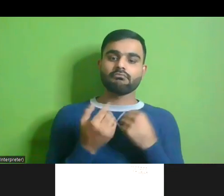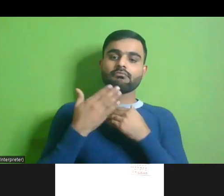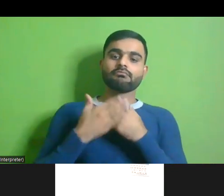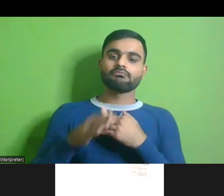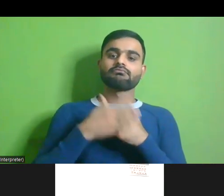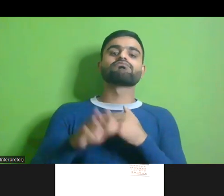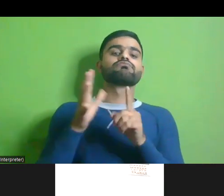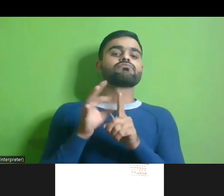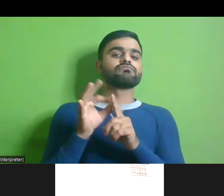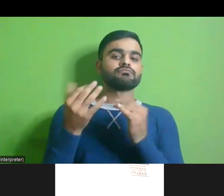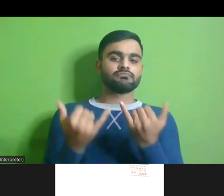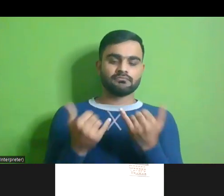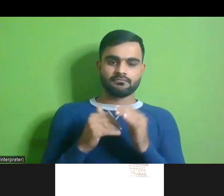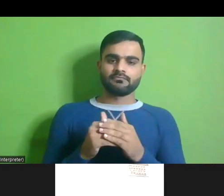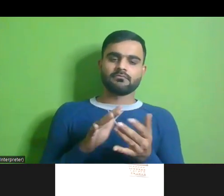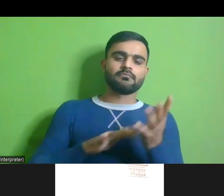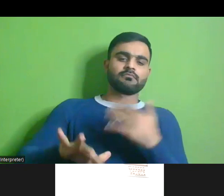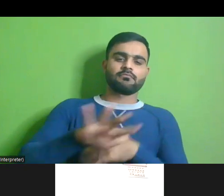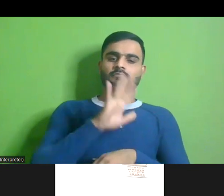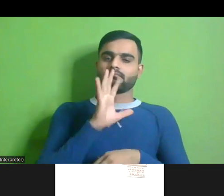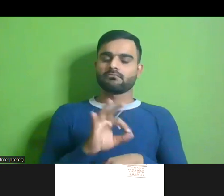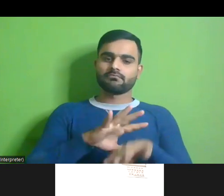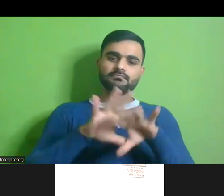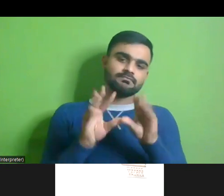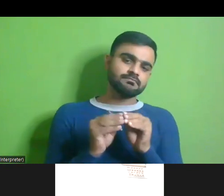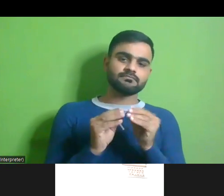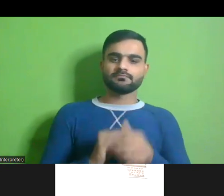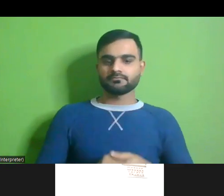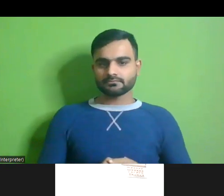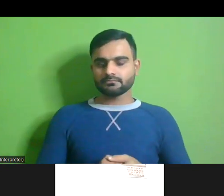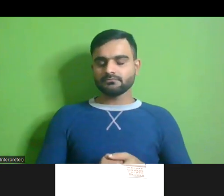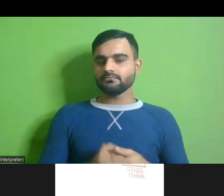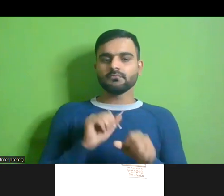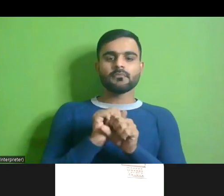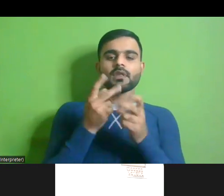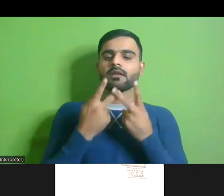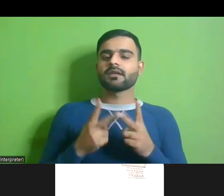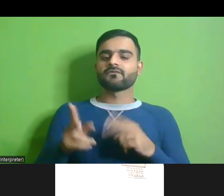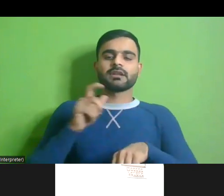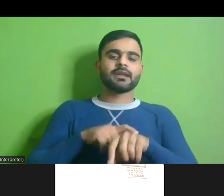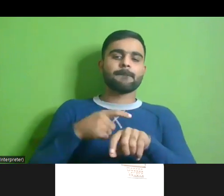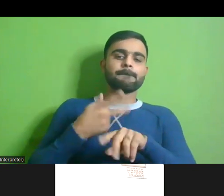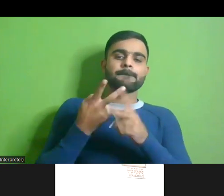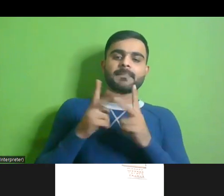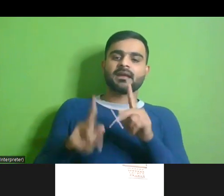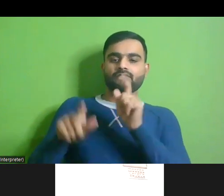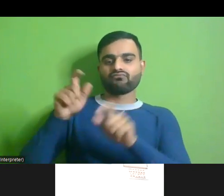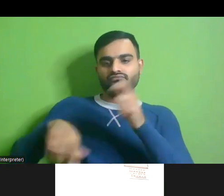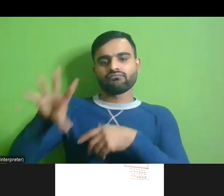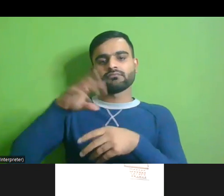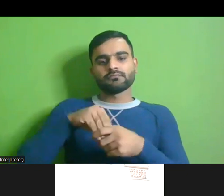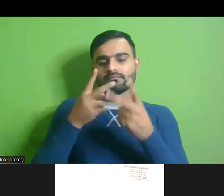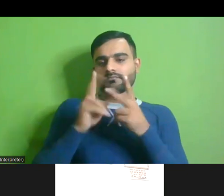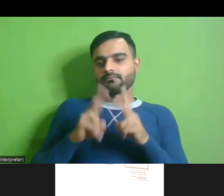now around this. Of course, you know, there's work from different types of people with different